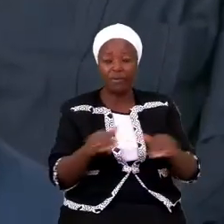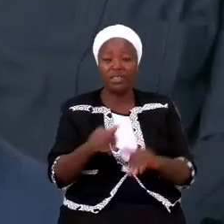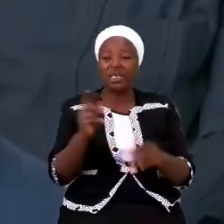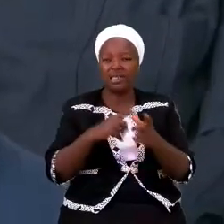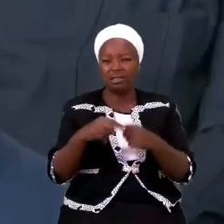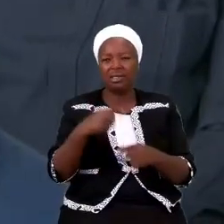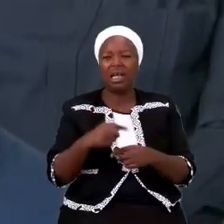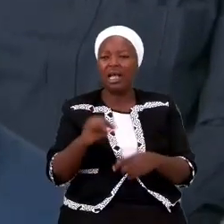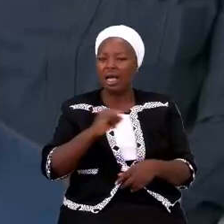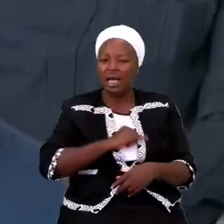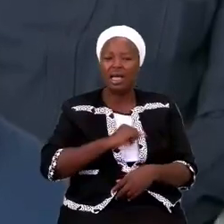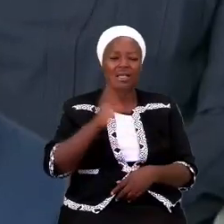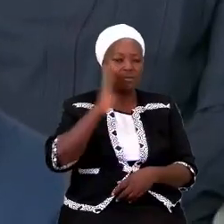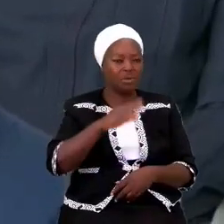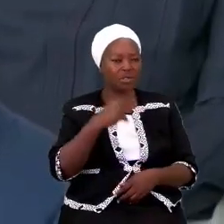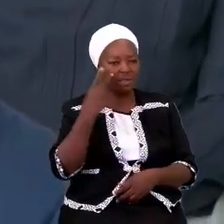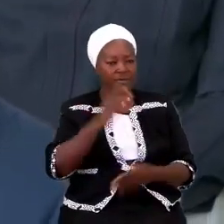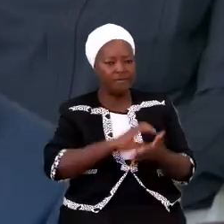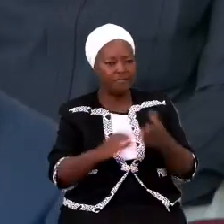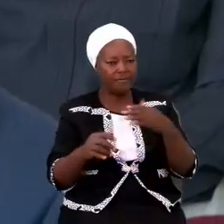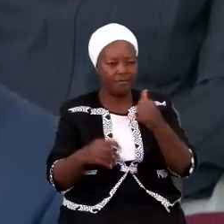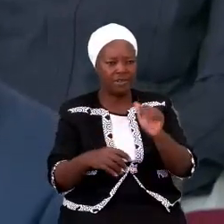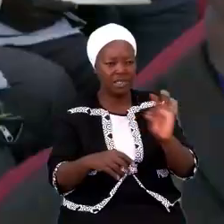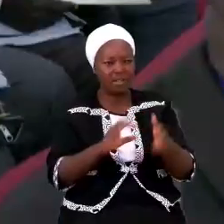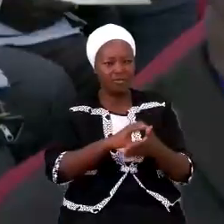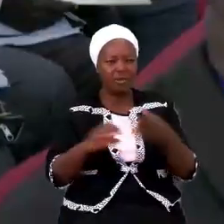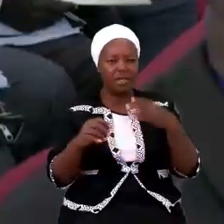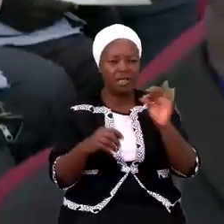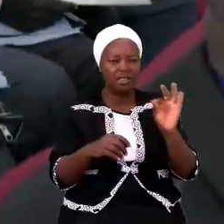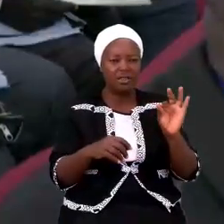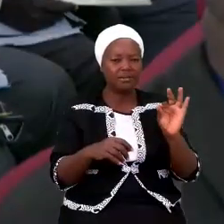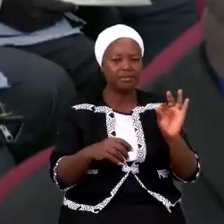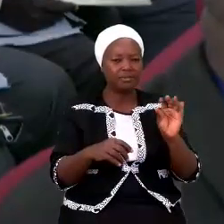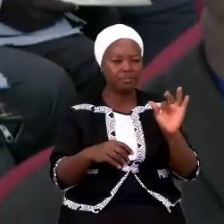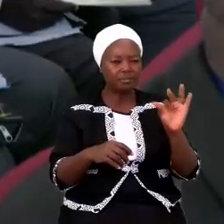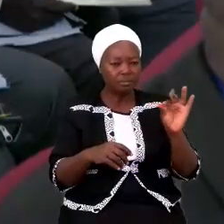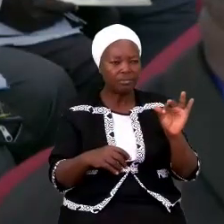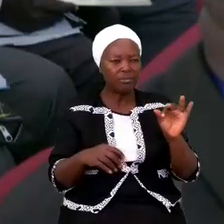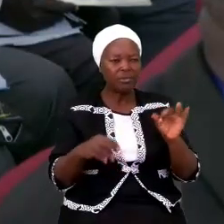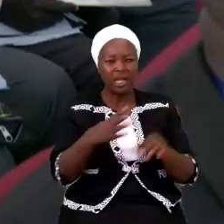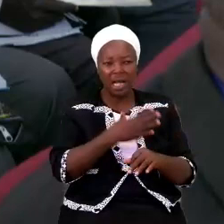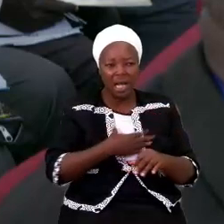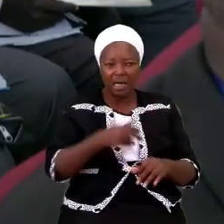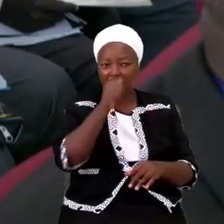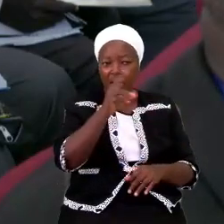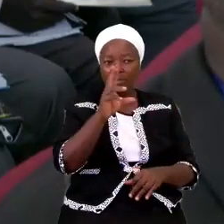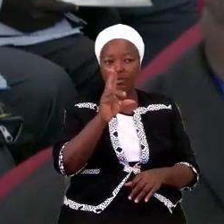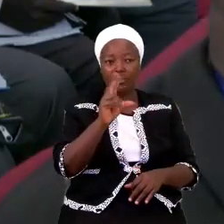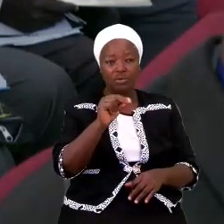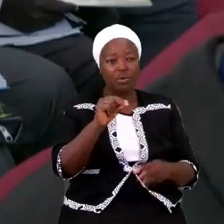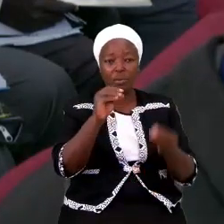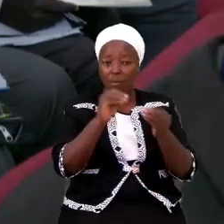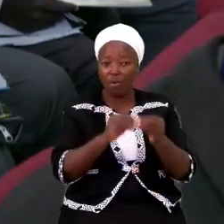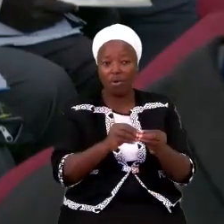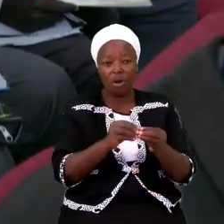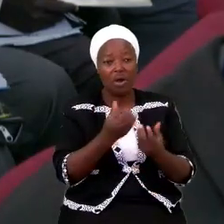and I am no more worthy to be called thy son. Make me as one of your hired servants. Look